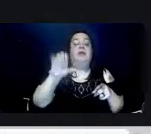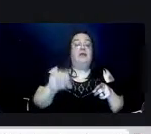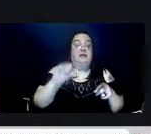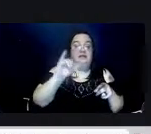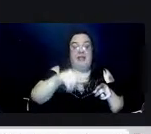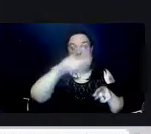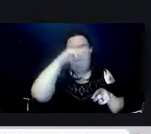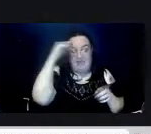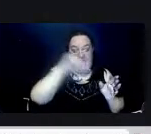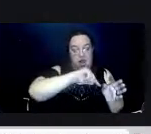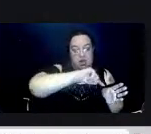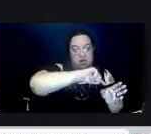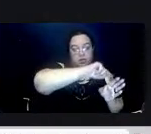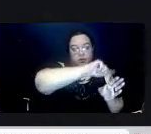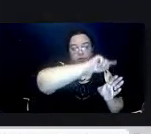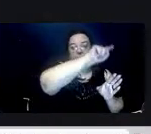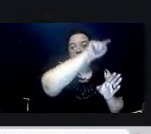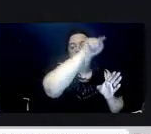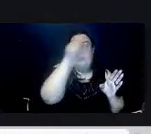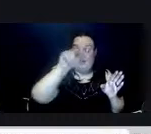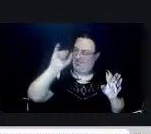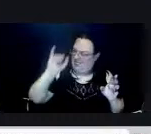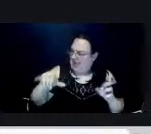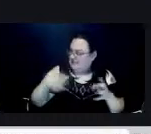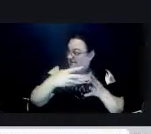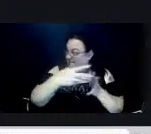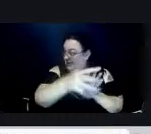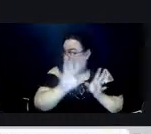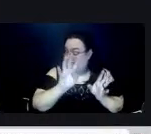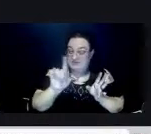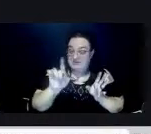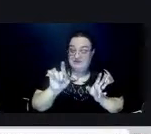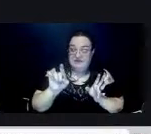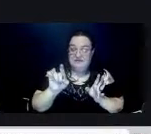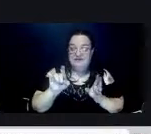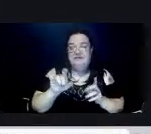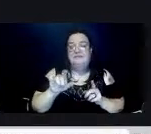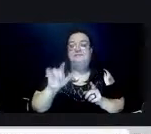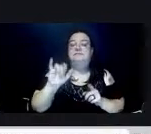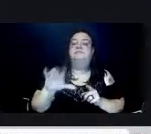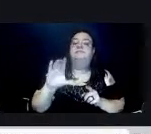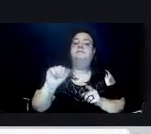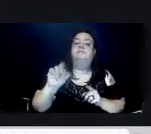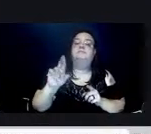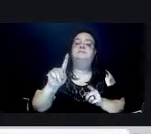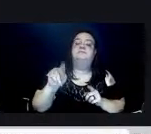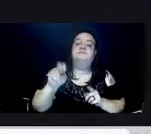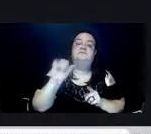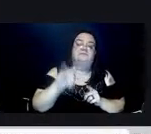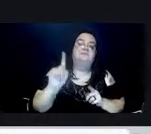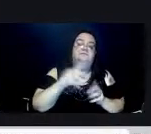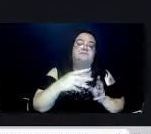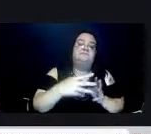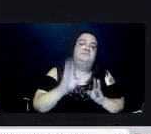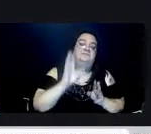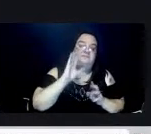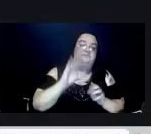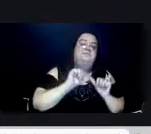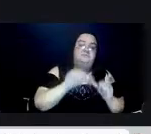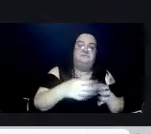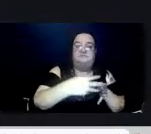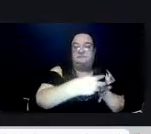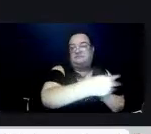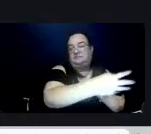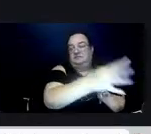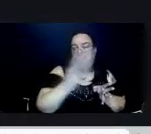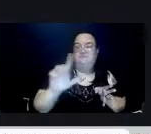half semicircle, that's a fence. This fence. That's where the fence is going to continue. Correct. Landover Road is going to have a